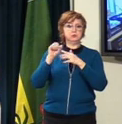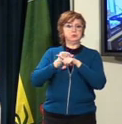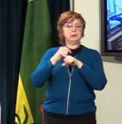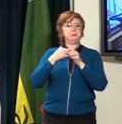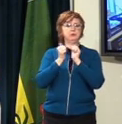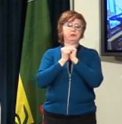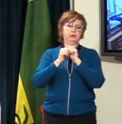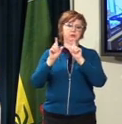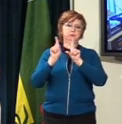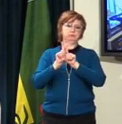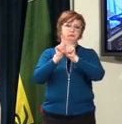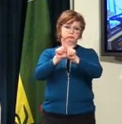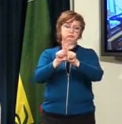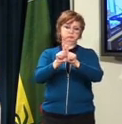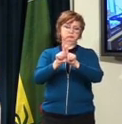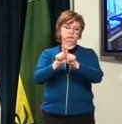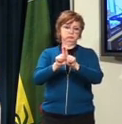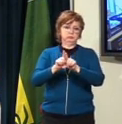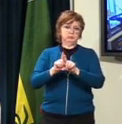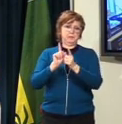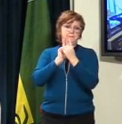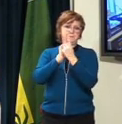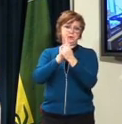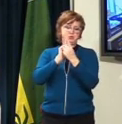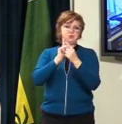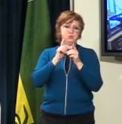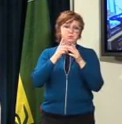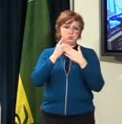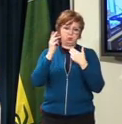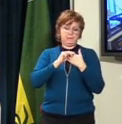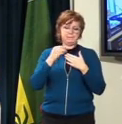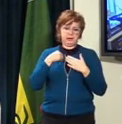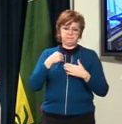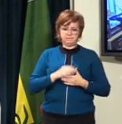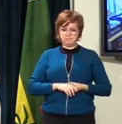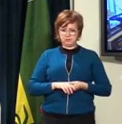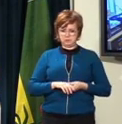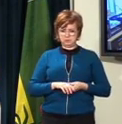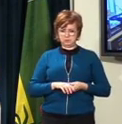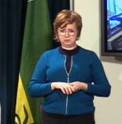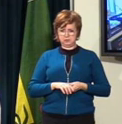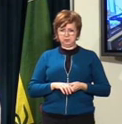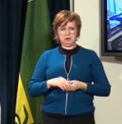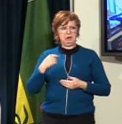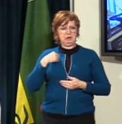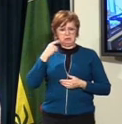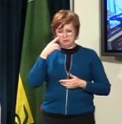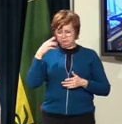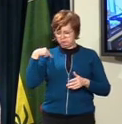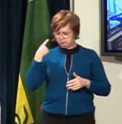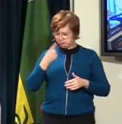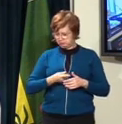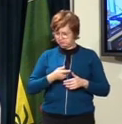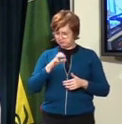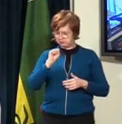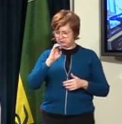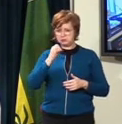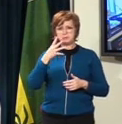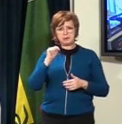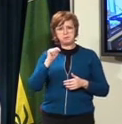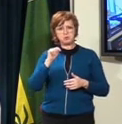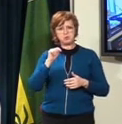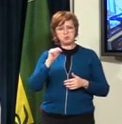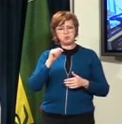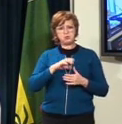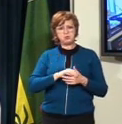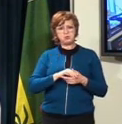previous months, and we actually started the training in, I want to say, September of this year, and we keep